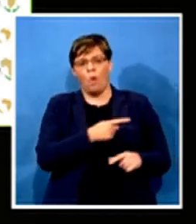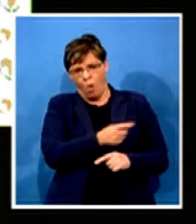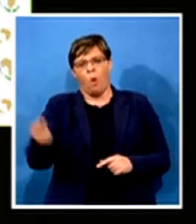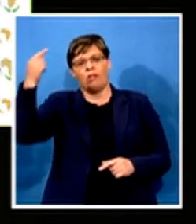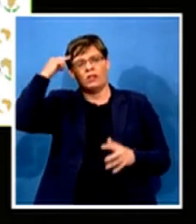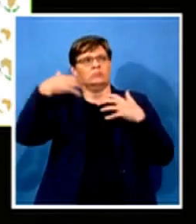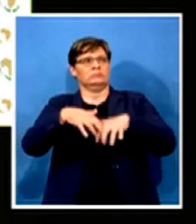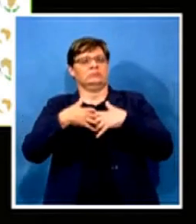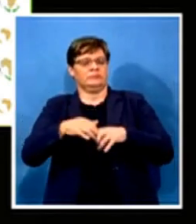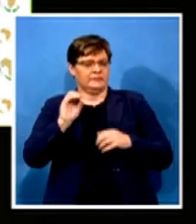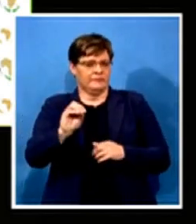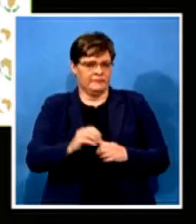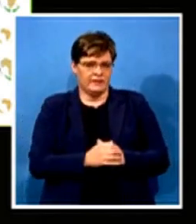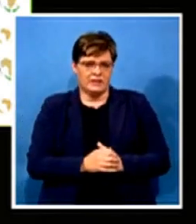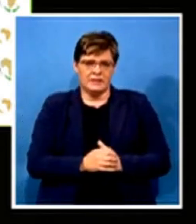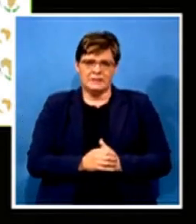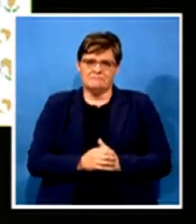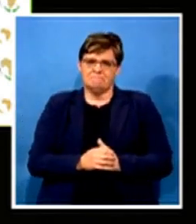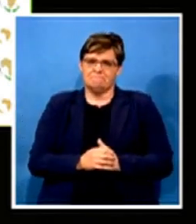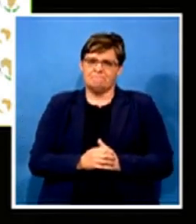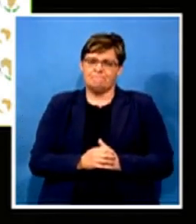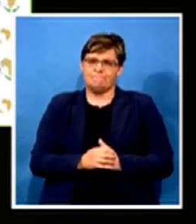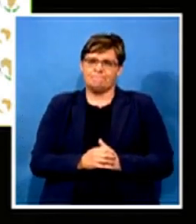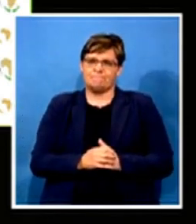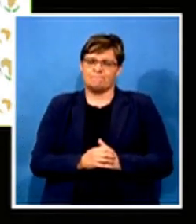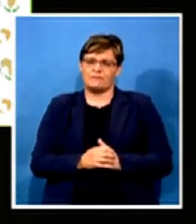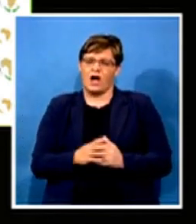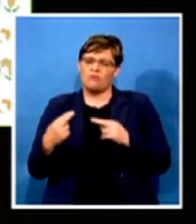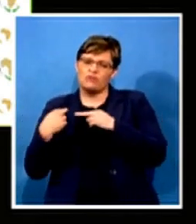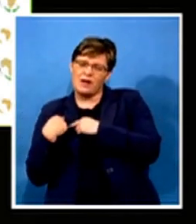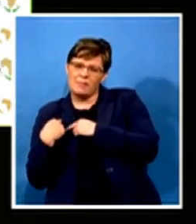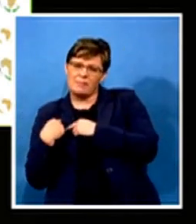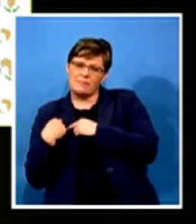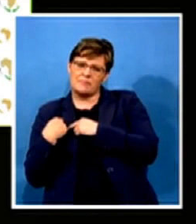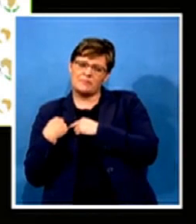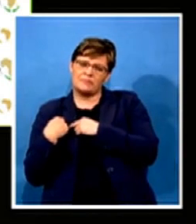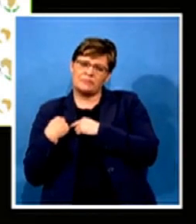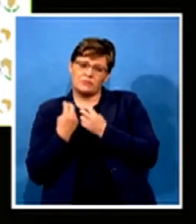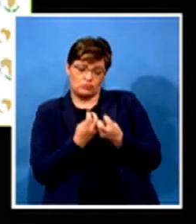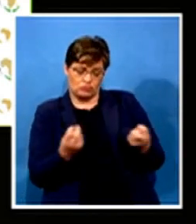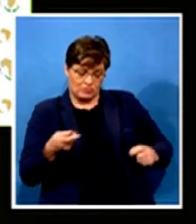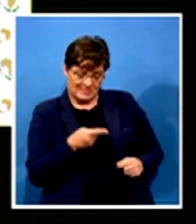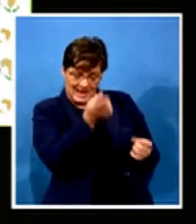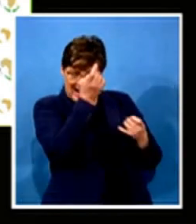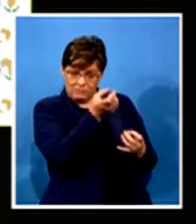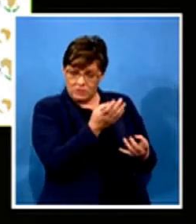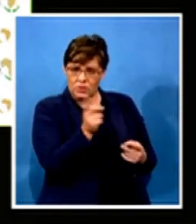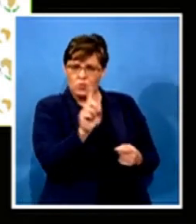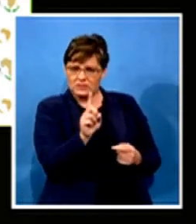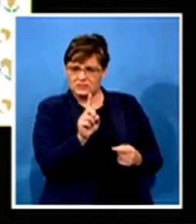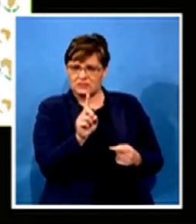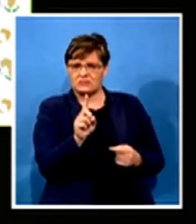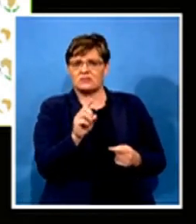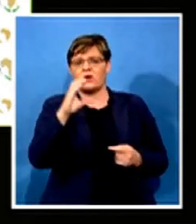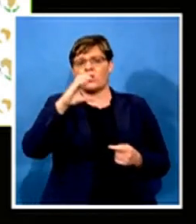The most reliable source of this information will be the COVAX facility. That is